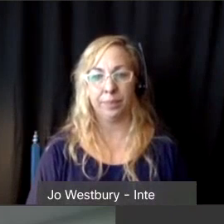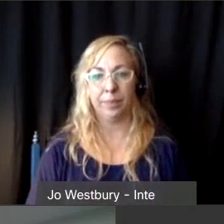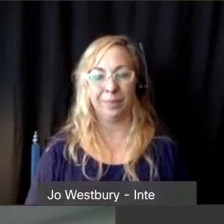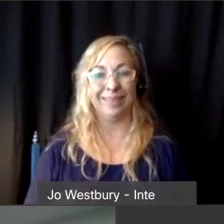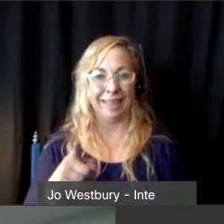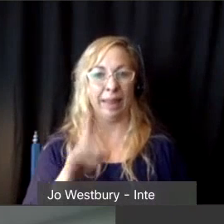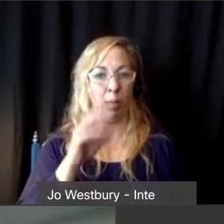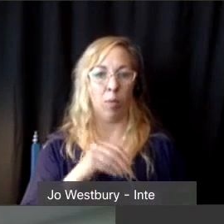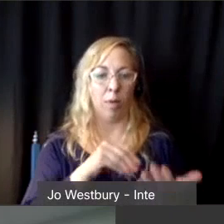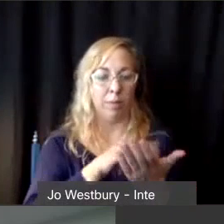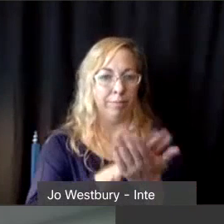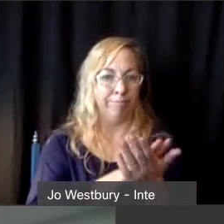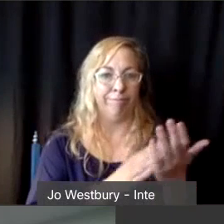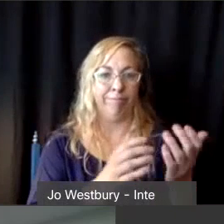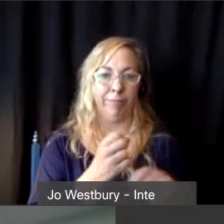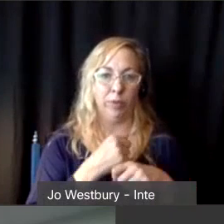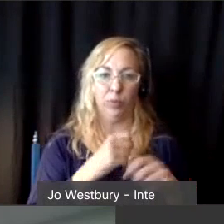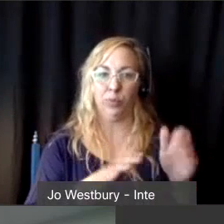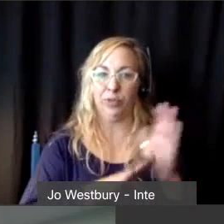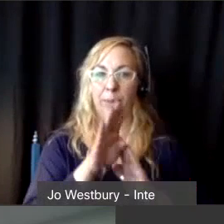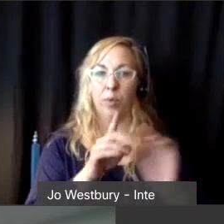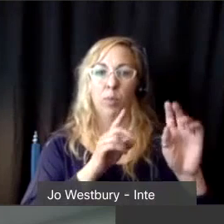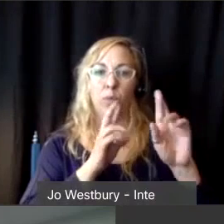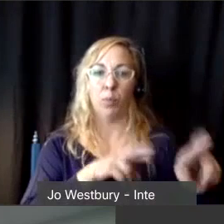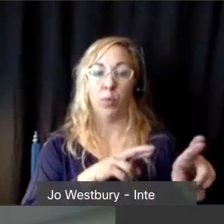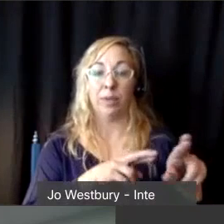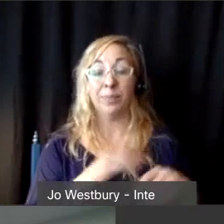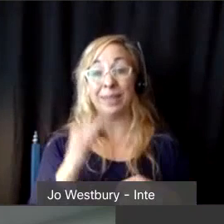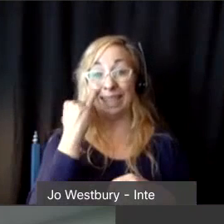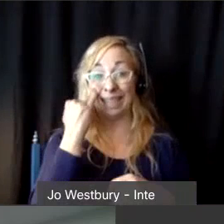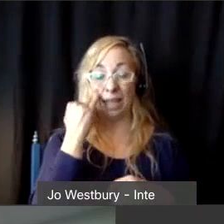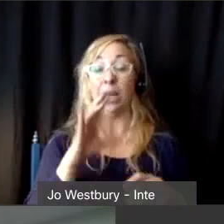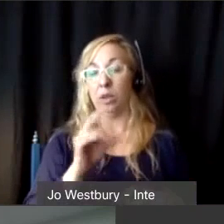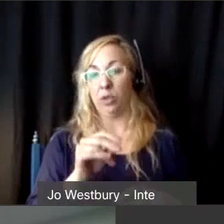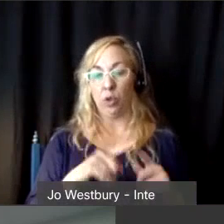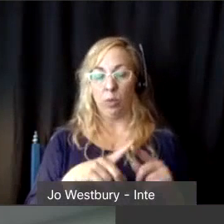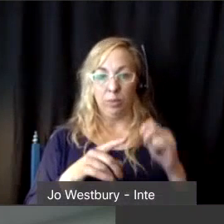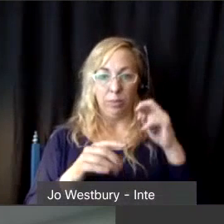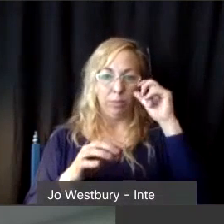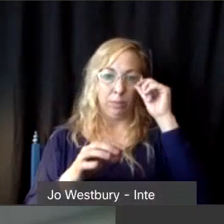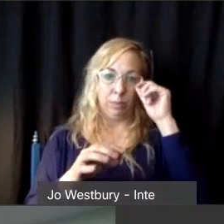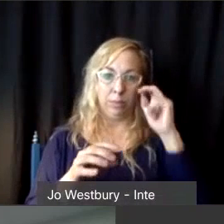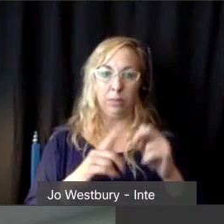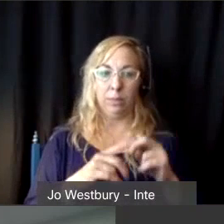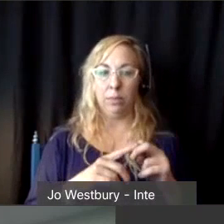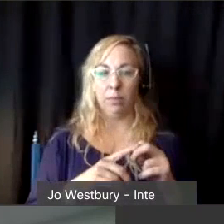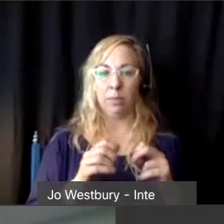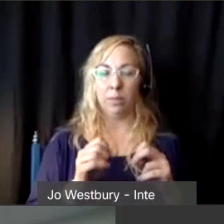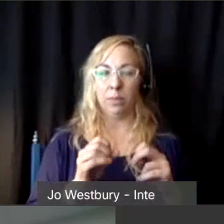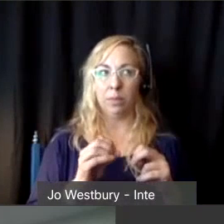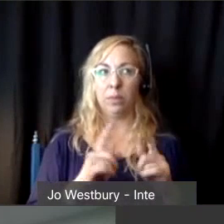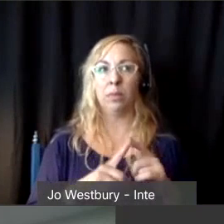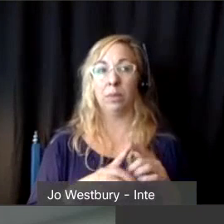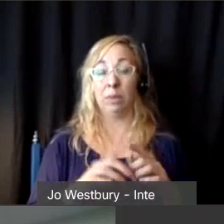reported. And is the $10,000 over 5 years include staff payment to